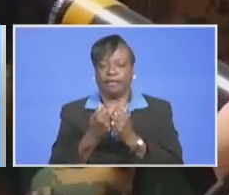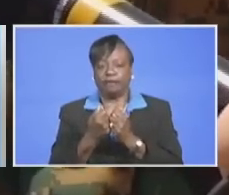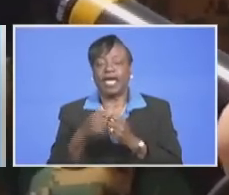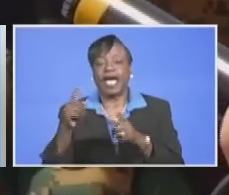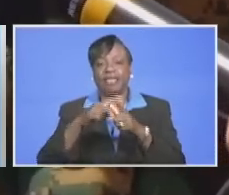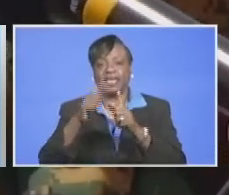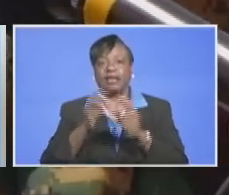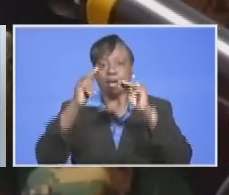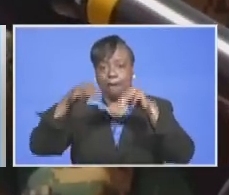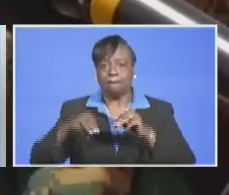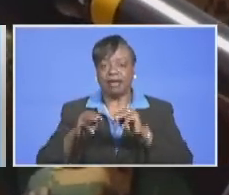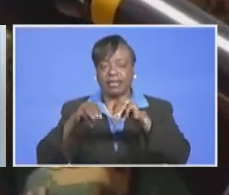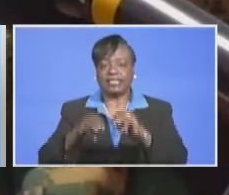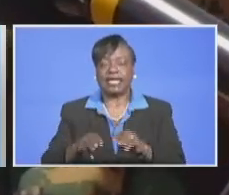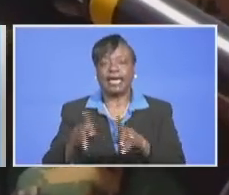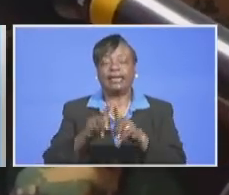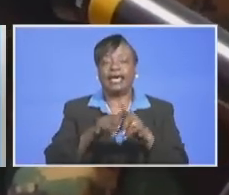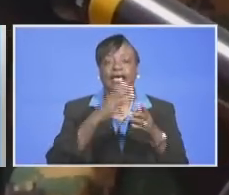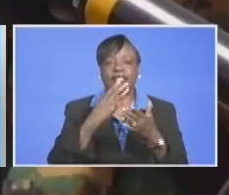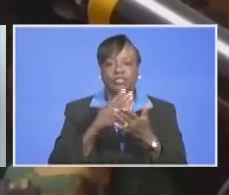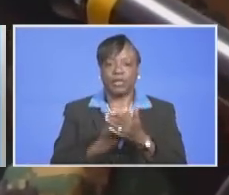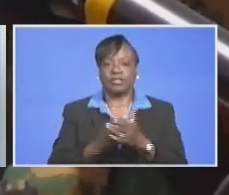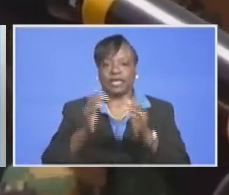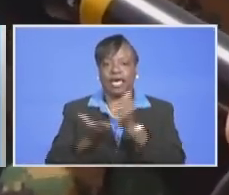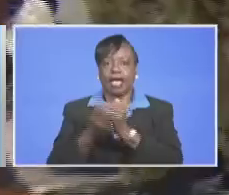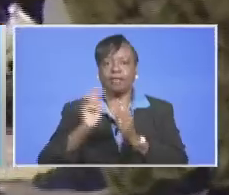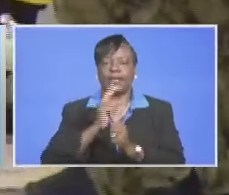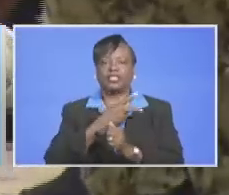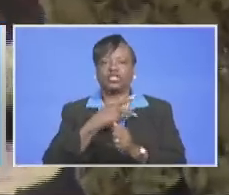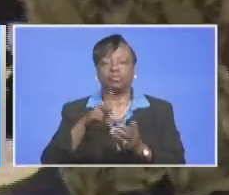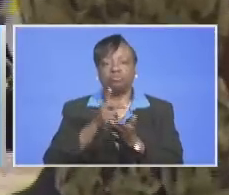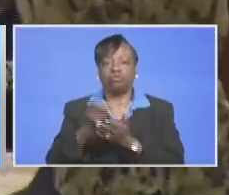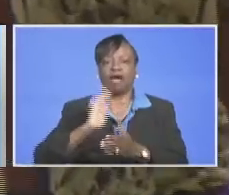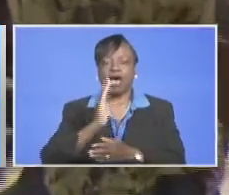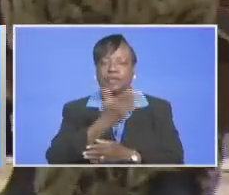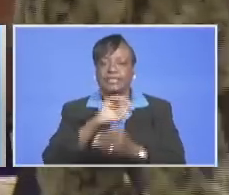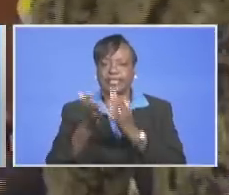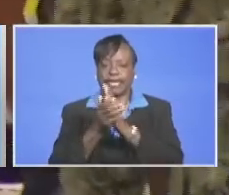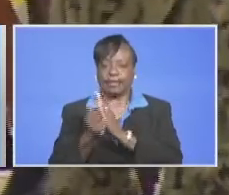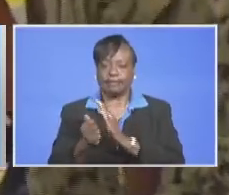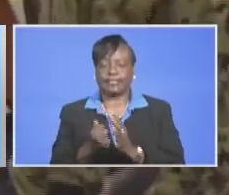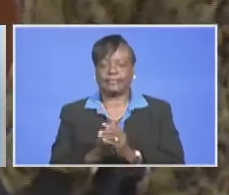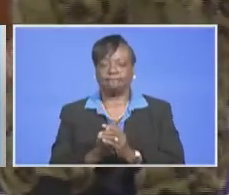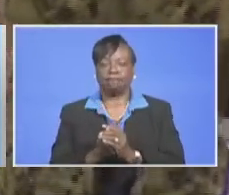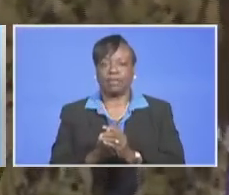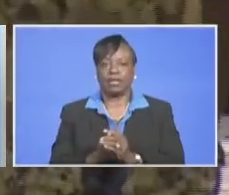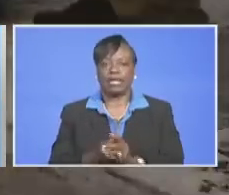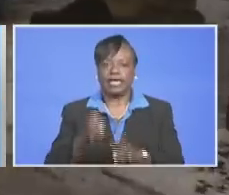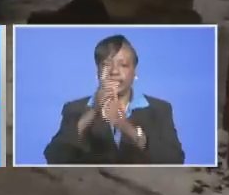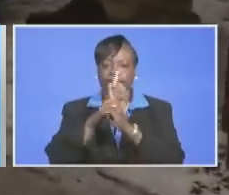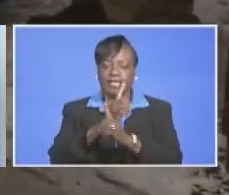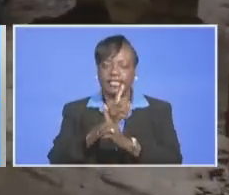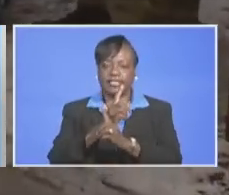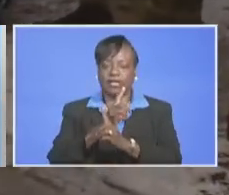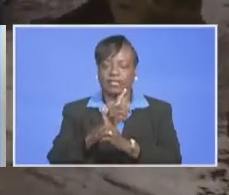experience in, but it will help us to prune our skills. Defense Force Lieutenant Greg